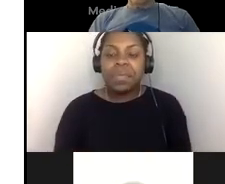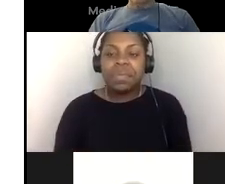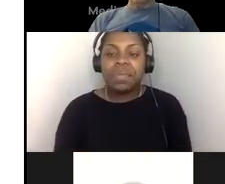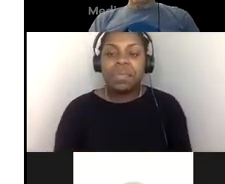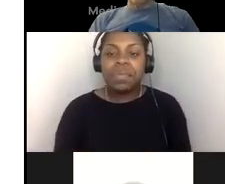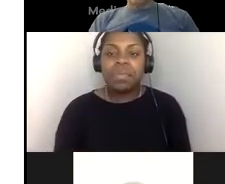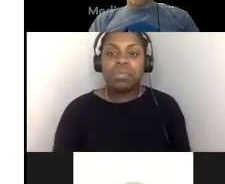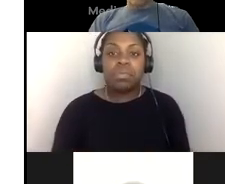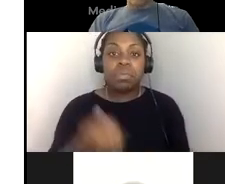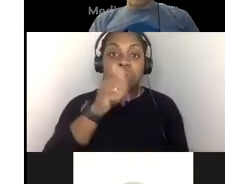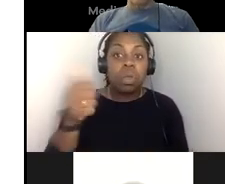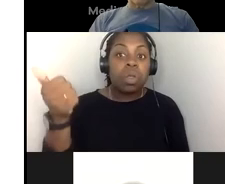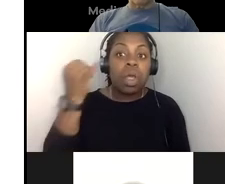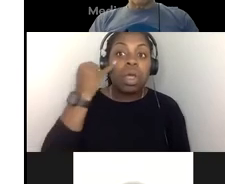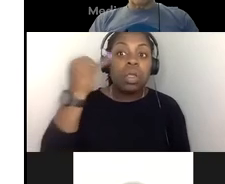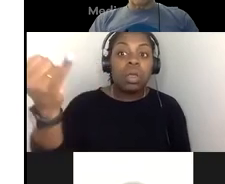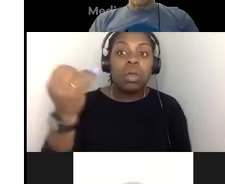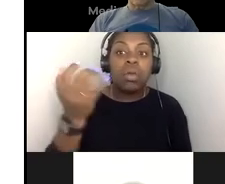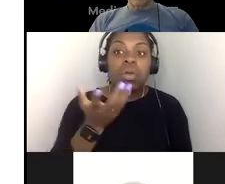Any other ideas